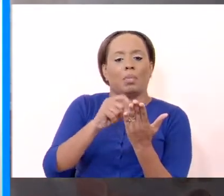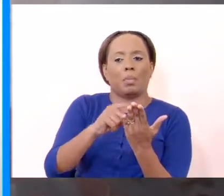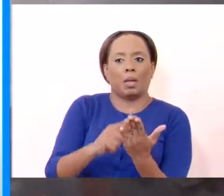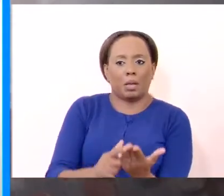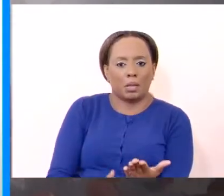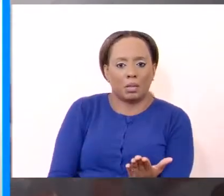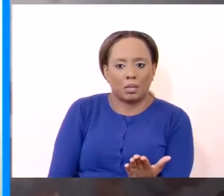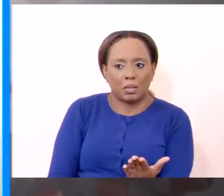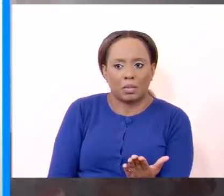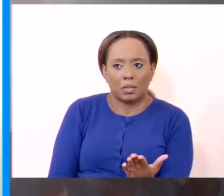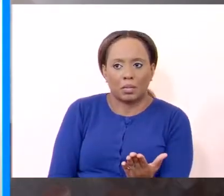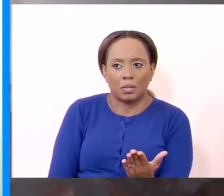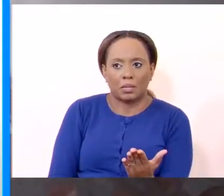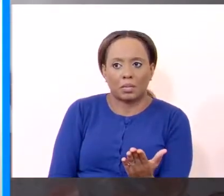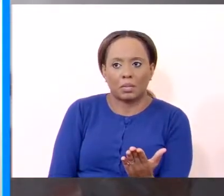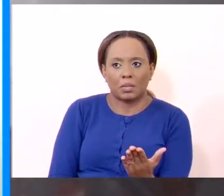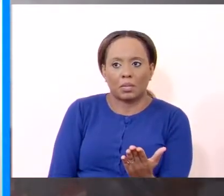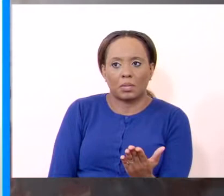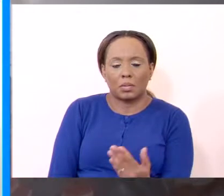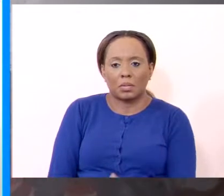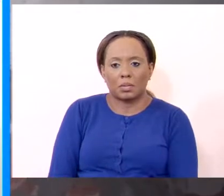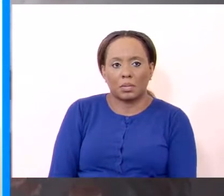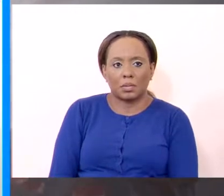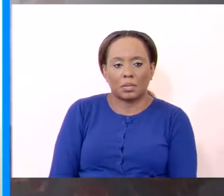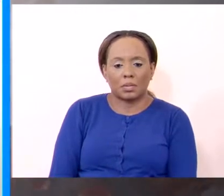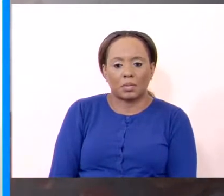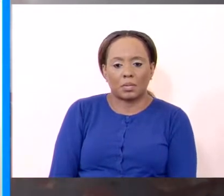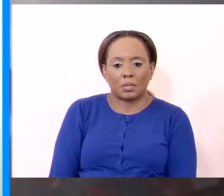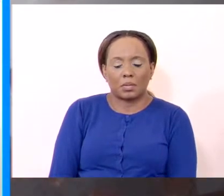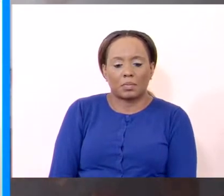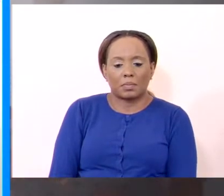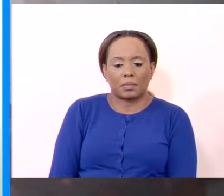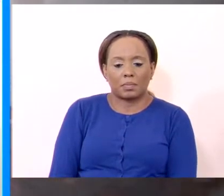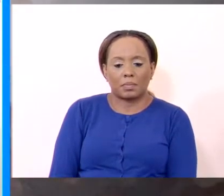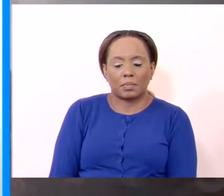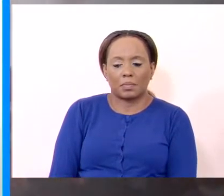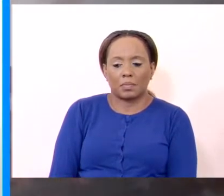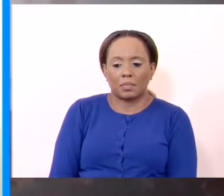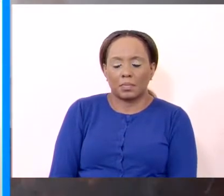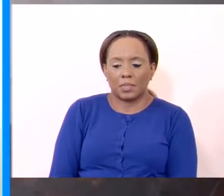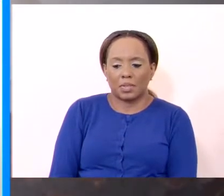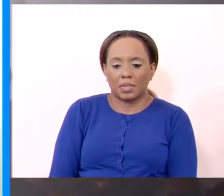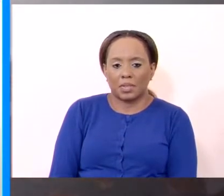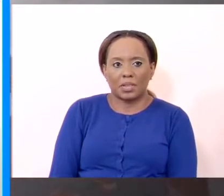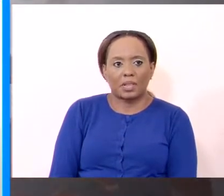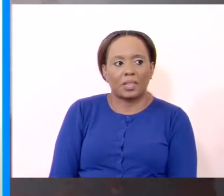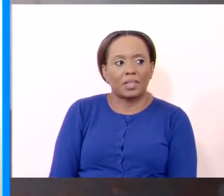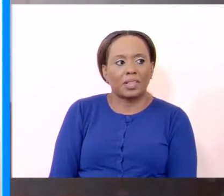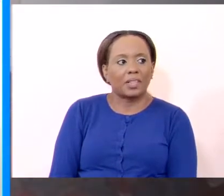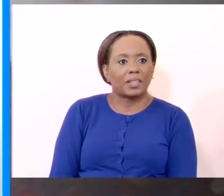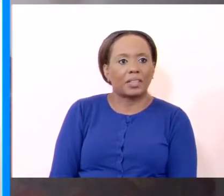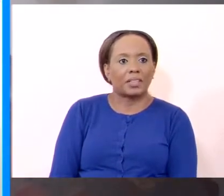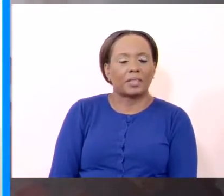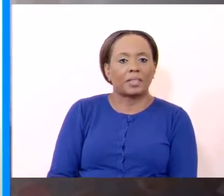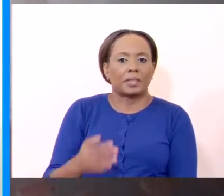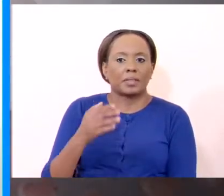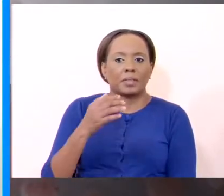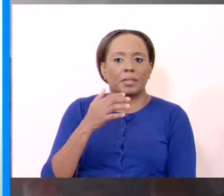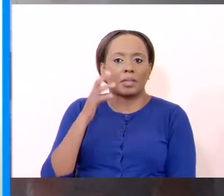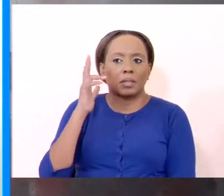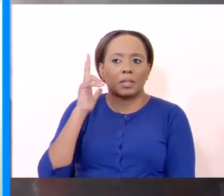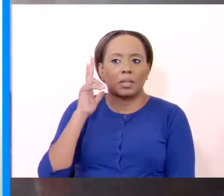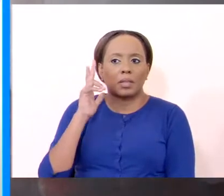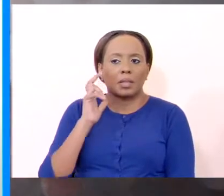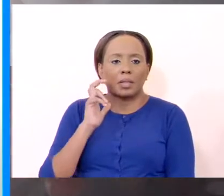nurses who are on that list and received a call there after seeing the list that they are